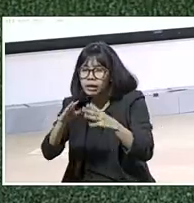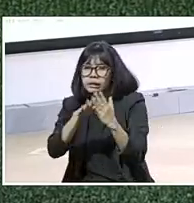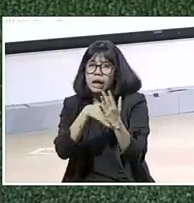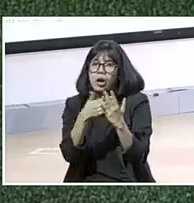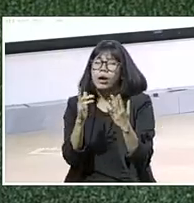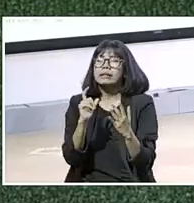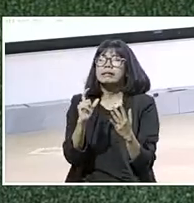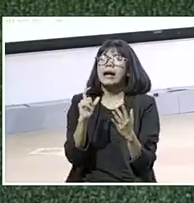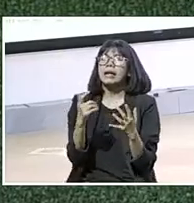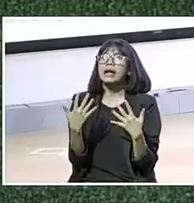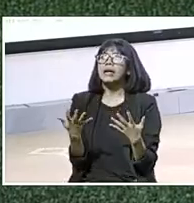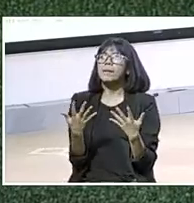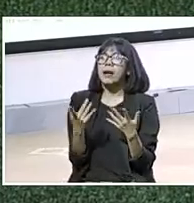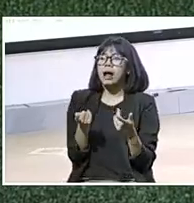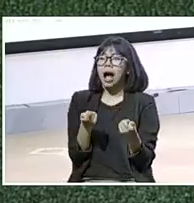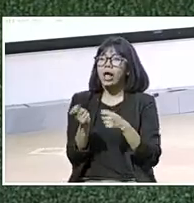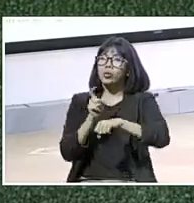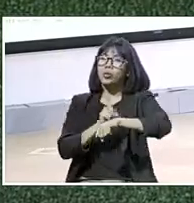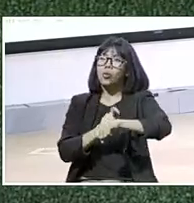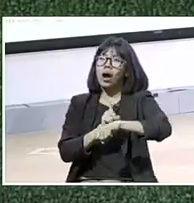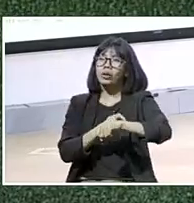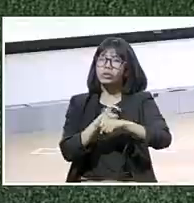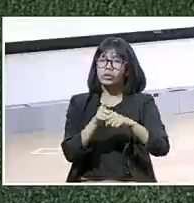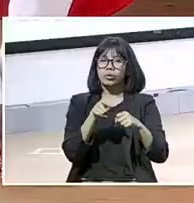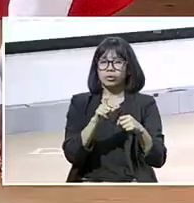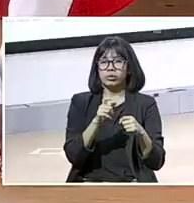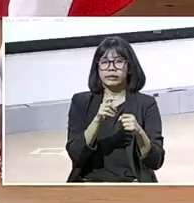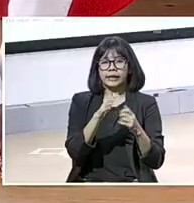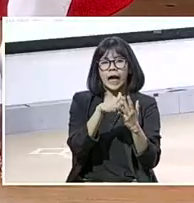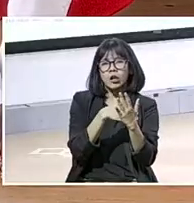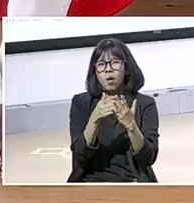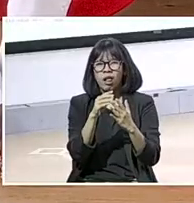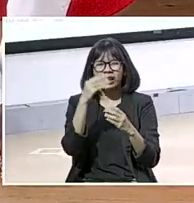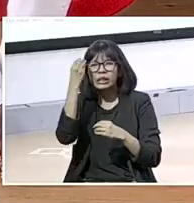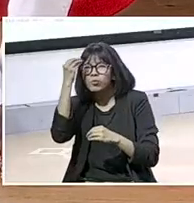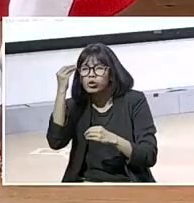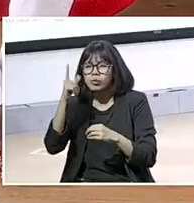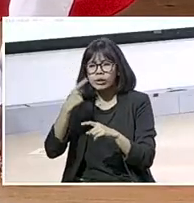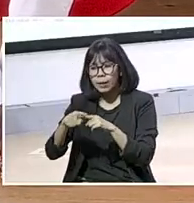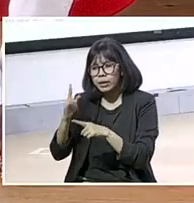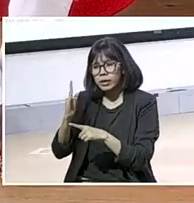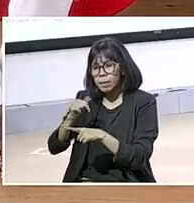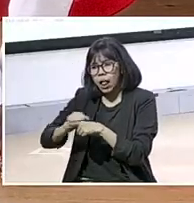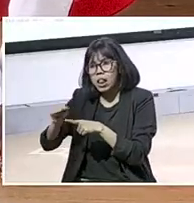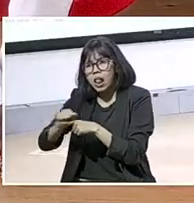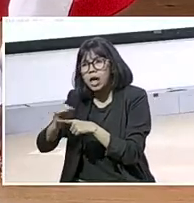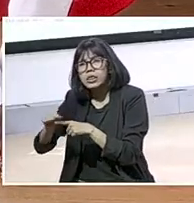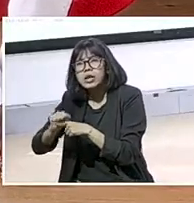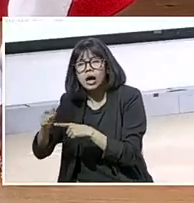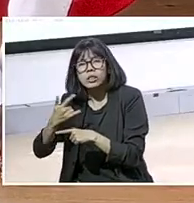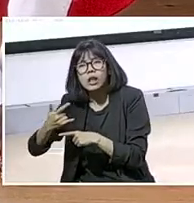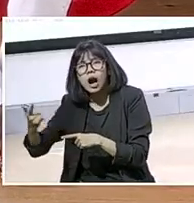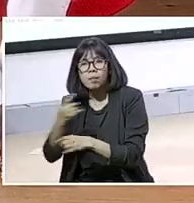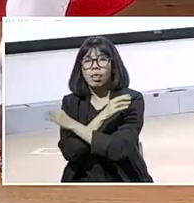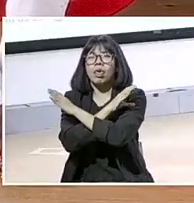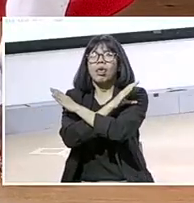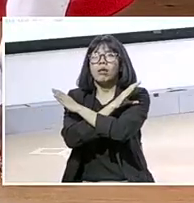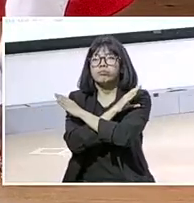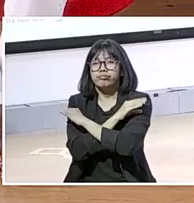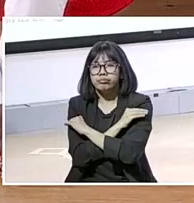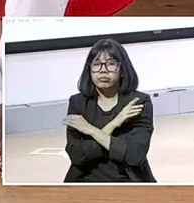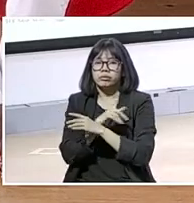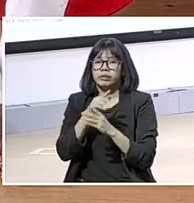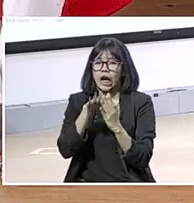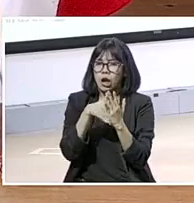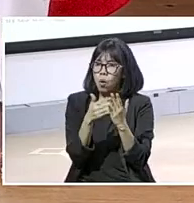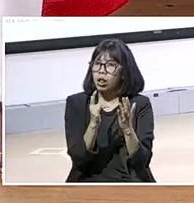how did you manage your schedule? Thank you. How do we manage our skills? Schedules.